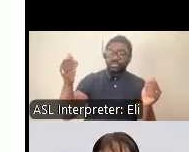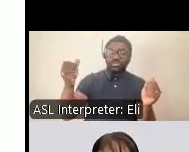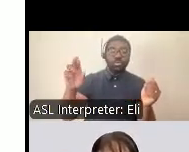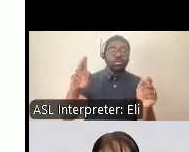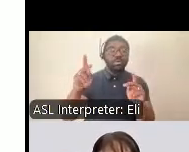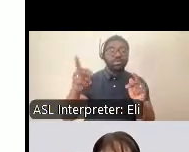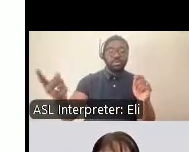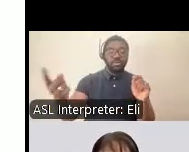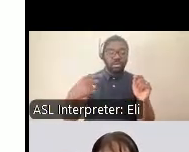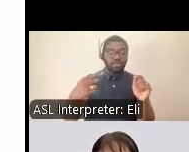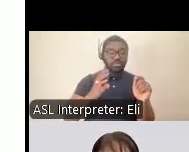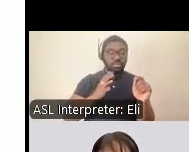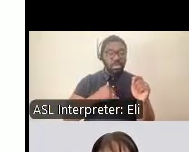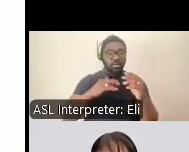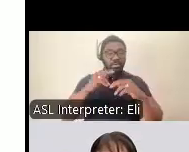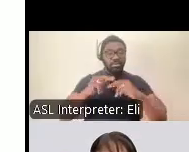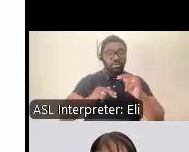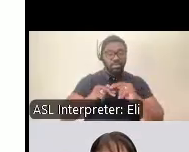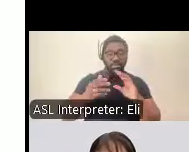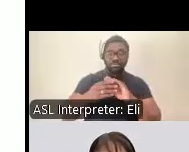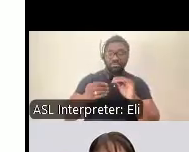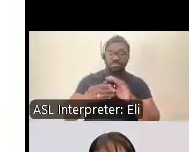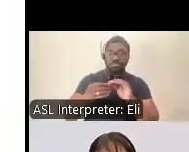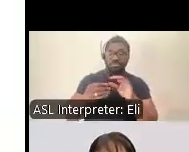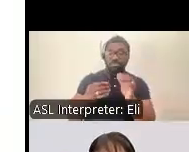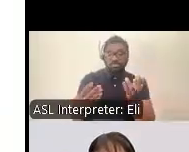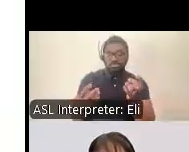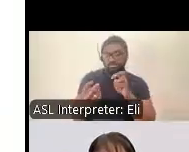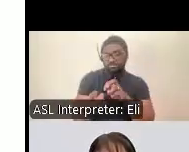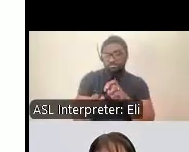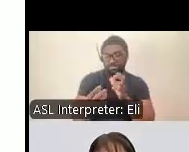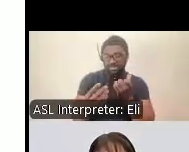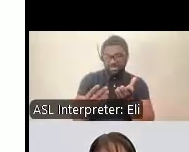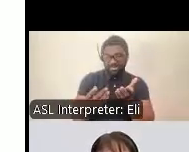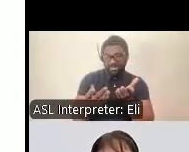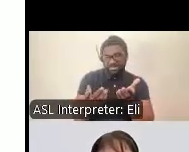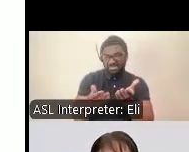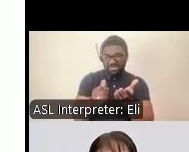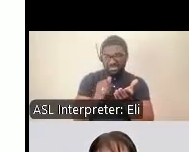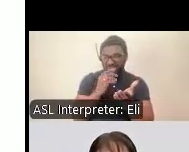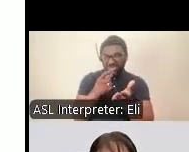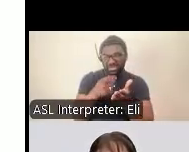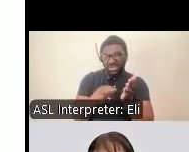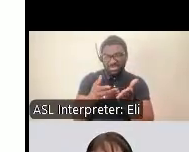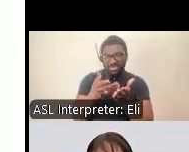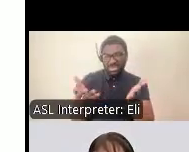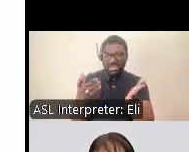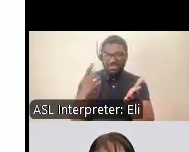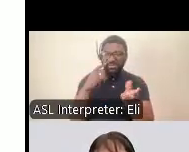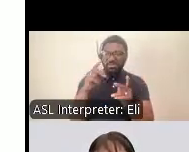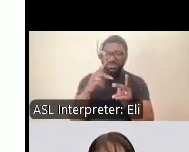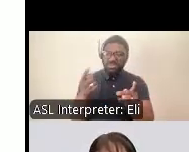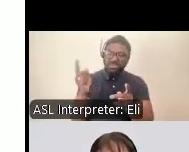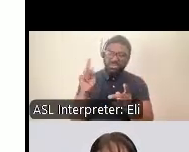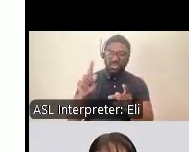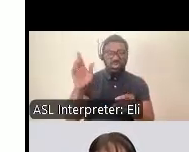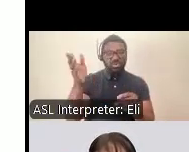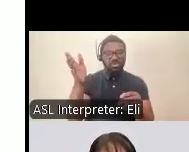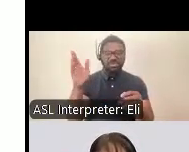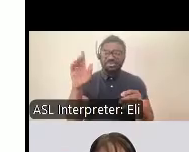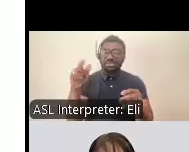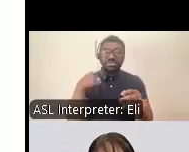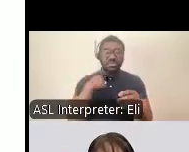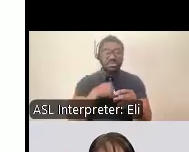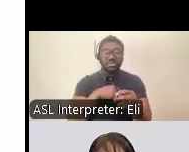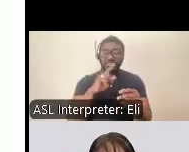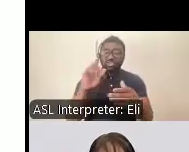site, we're generally, nothing is really costing a lot of money to have people present. We're all sharing information, so it's serving